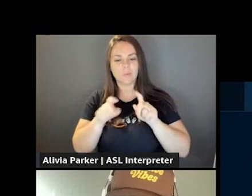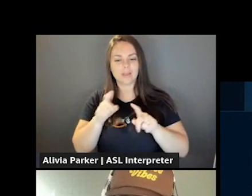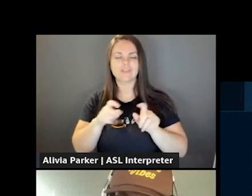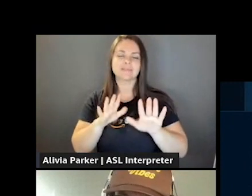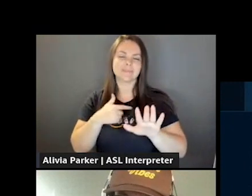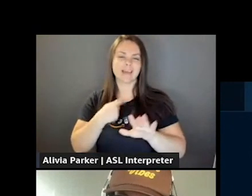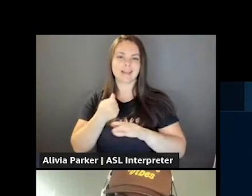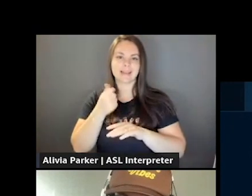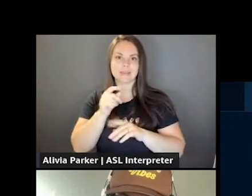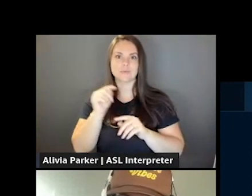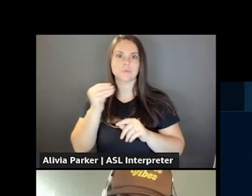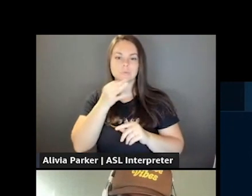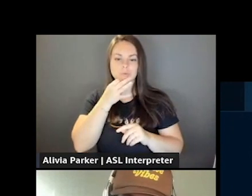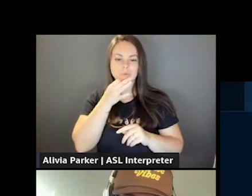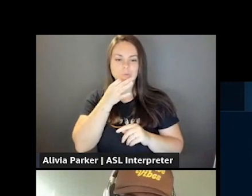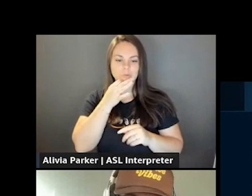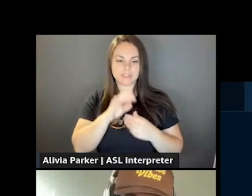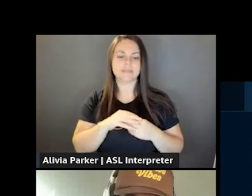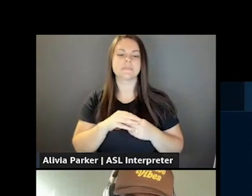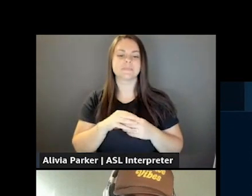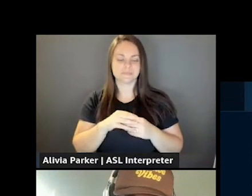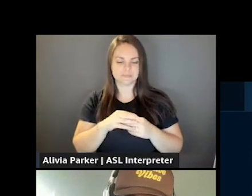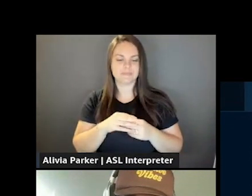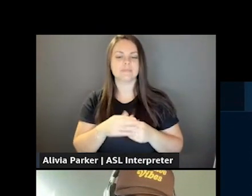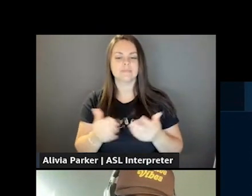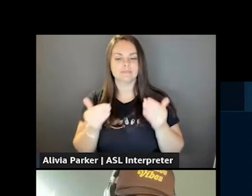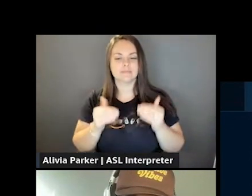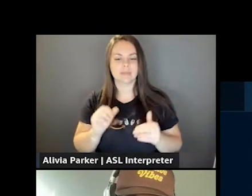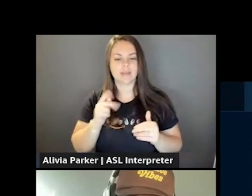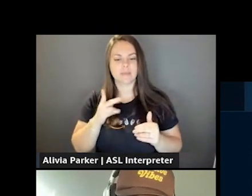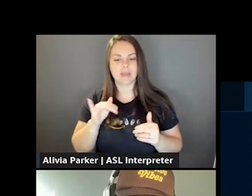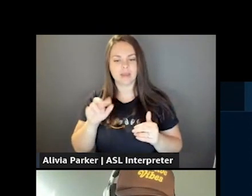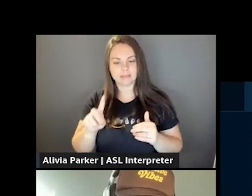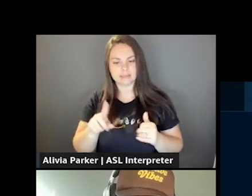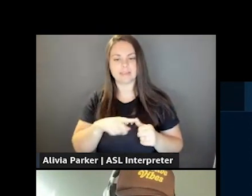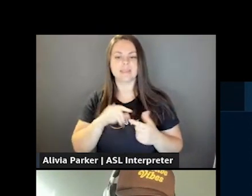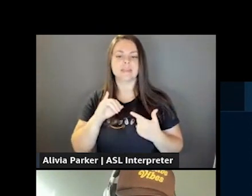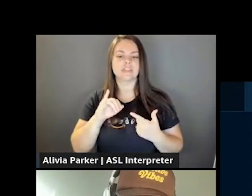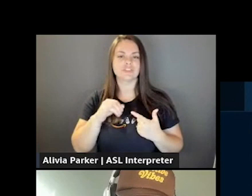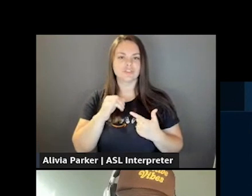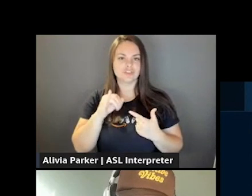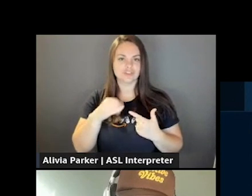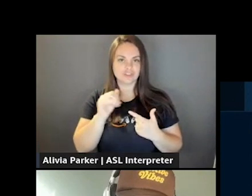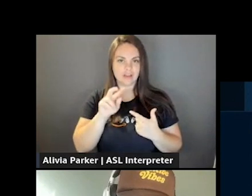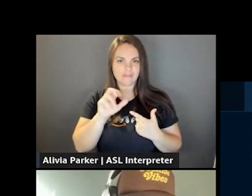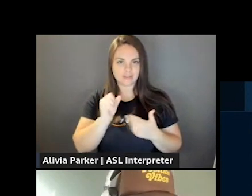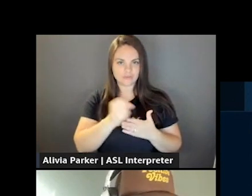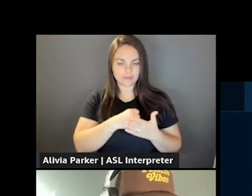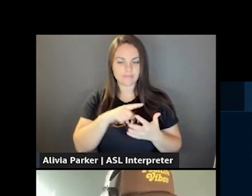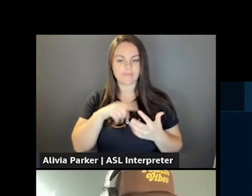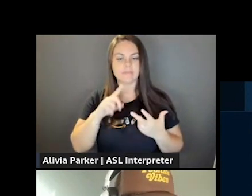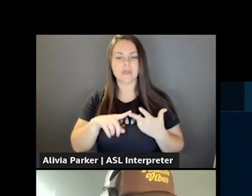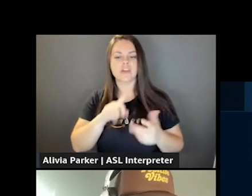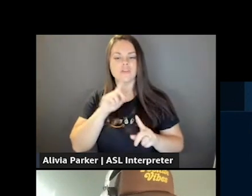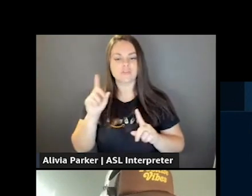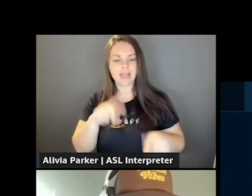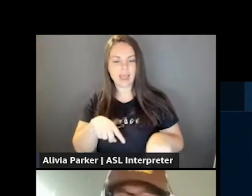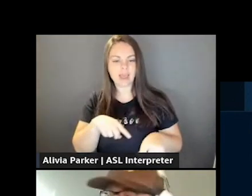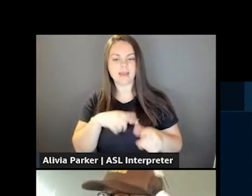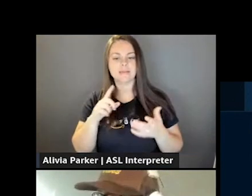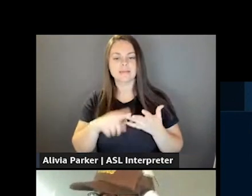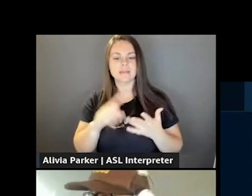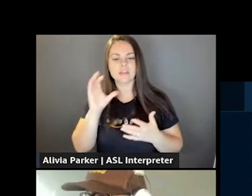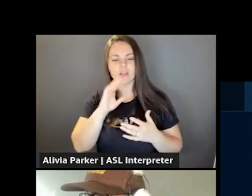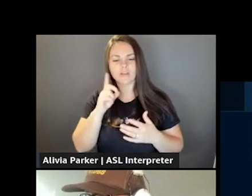this one more time where we have our API ID. It's JavaScript. It's React. It's looking for this region here,